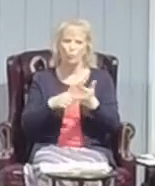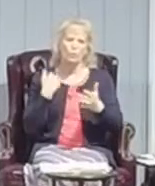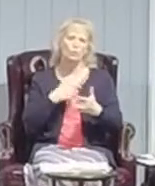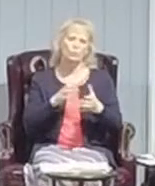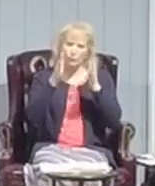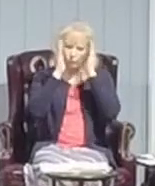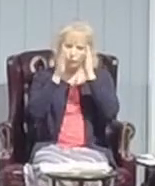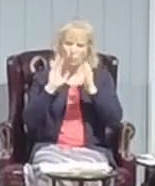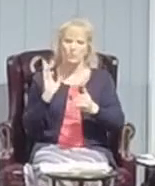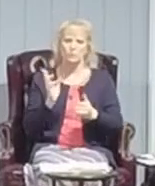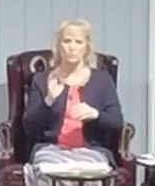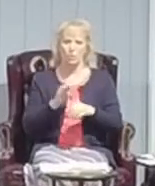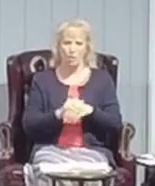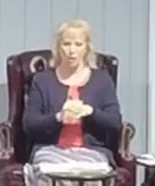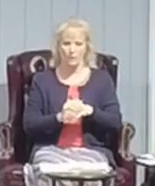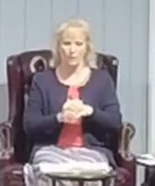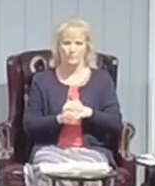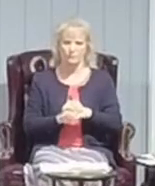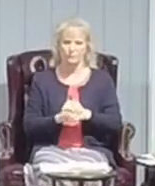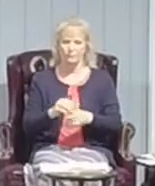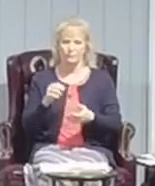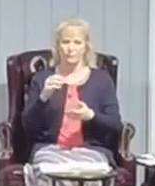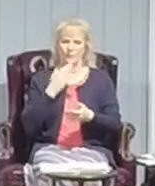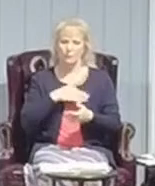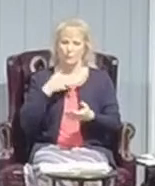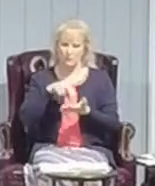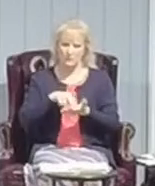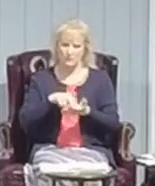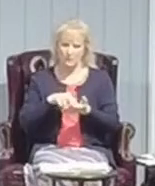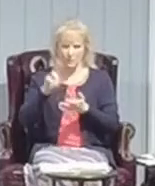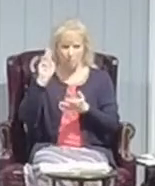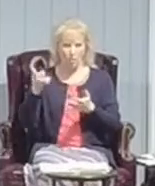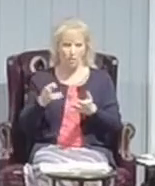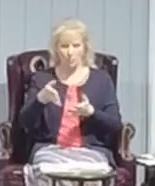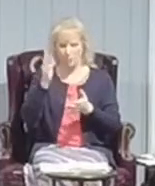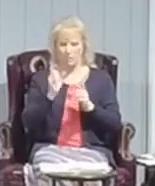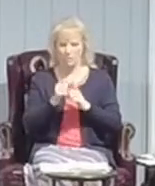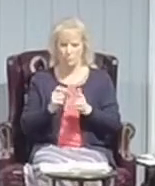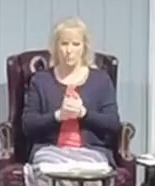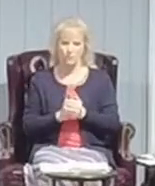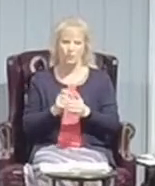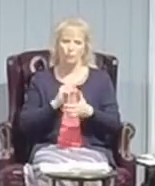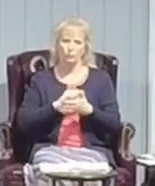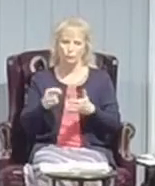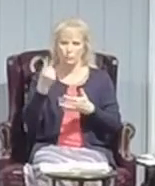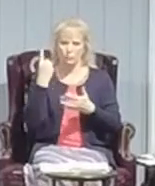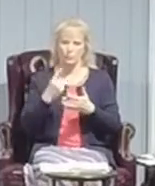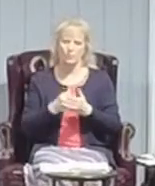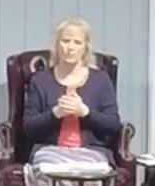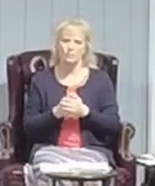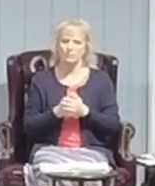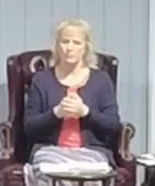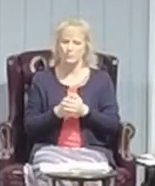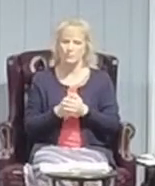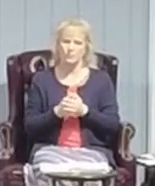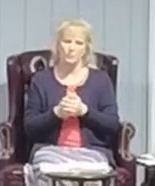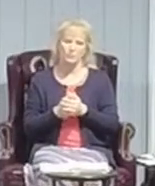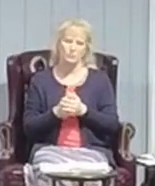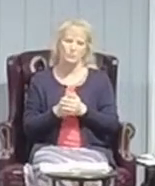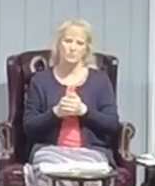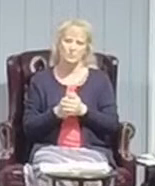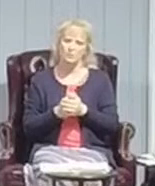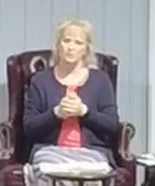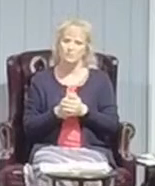verses. Will you stand with me to honor the reading of God's Word? Hebrews 12, beginning in verse number 1. Hebrews 12, beginning in verse number